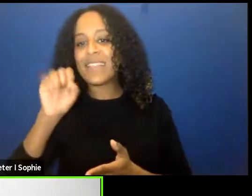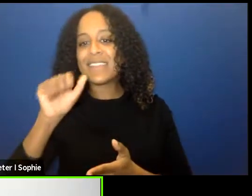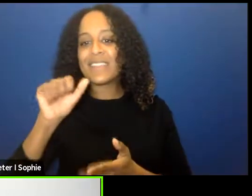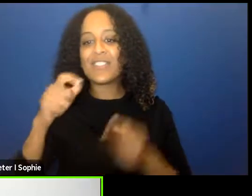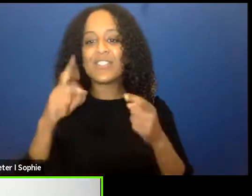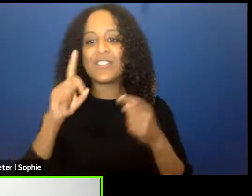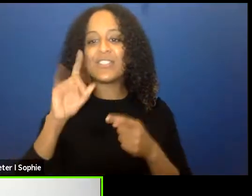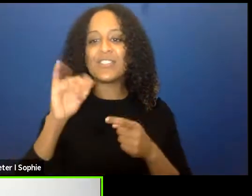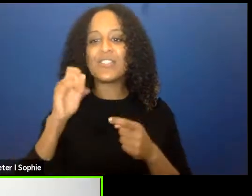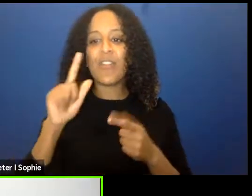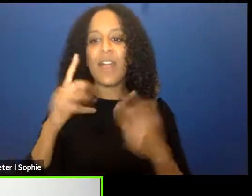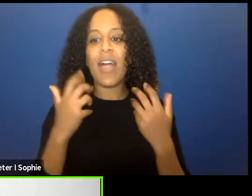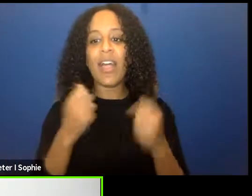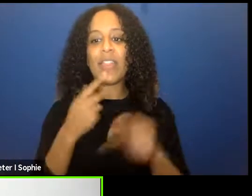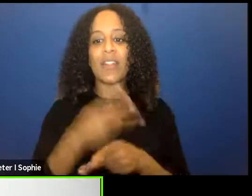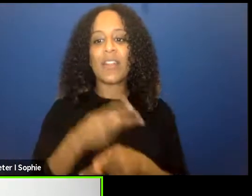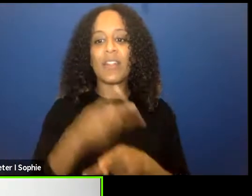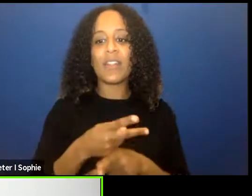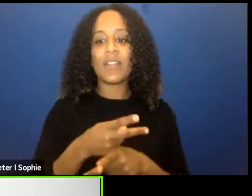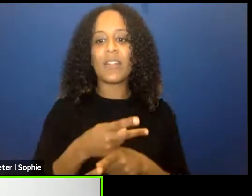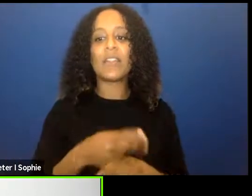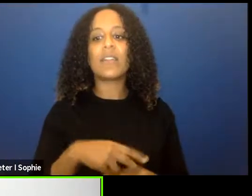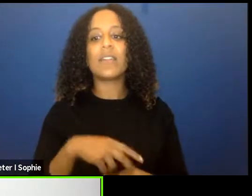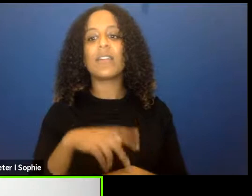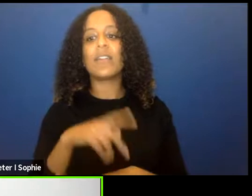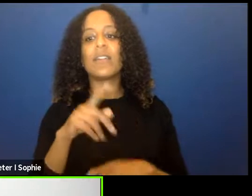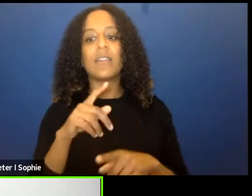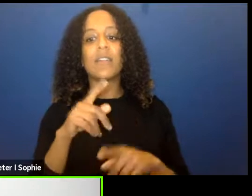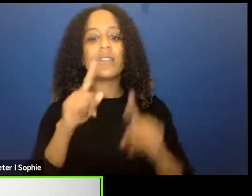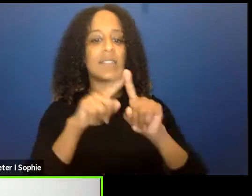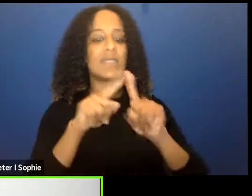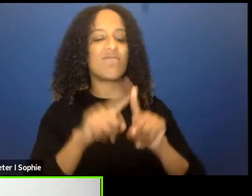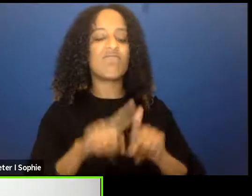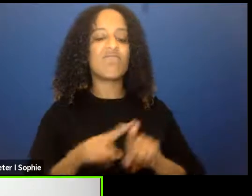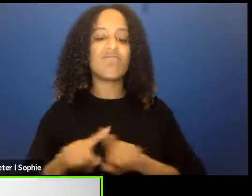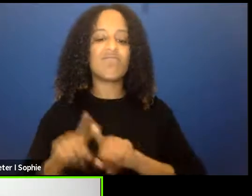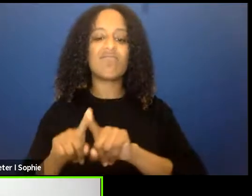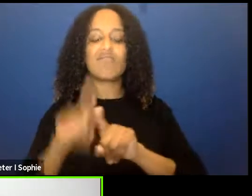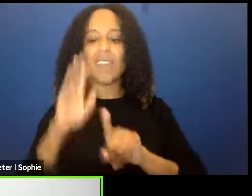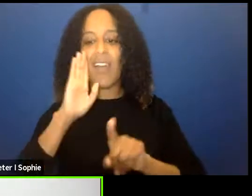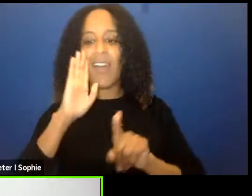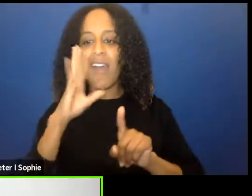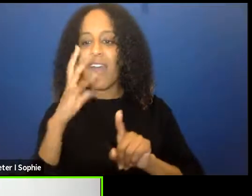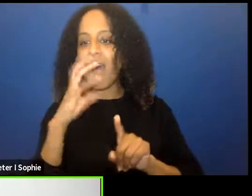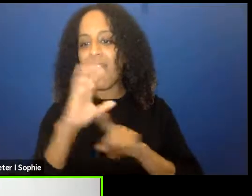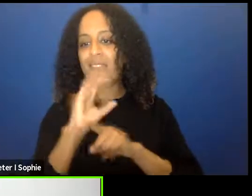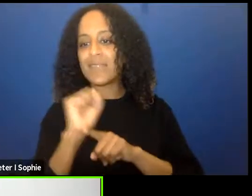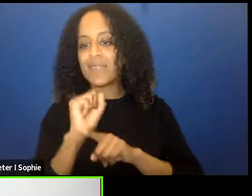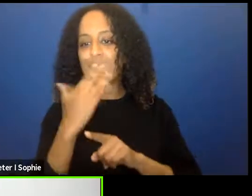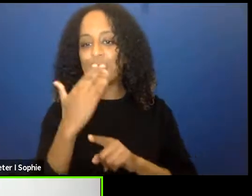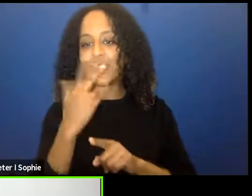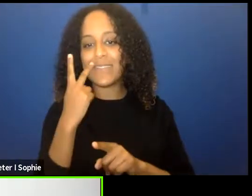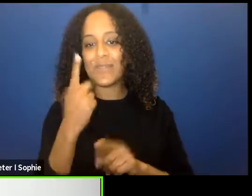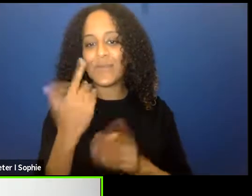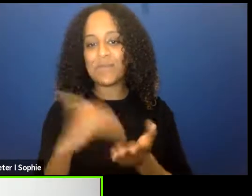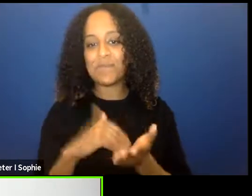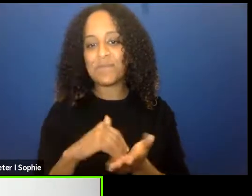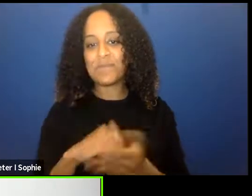Awesome. Hey, I'm MJ Mary Jean from Mill Valley. Awesome. Good to see you again.